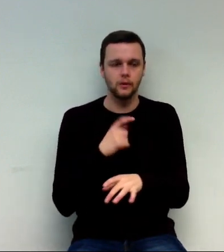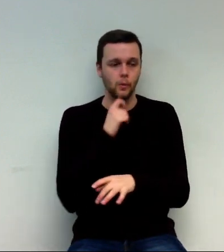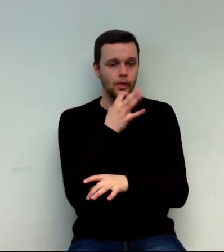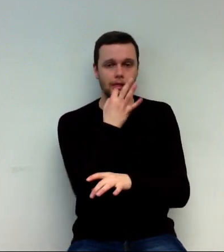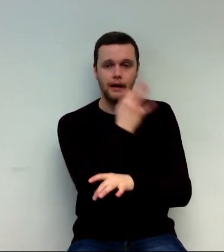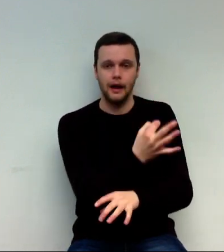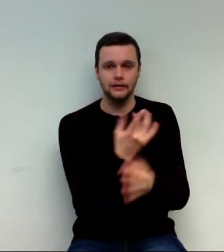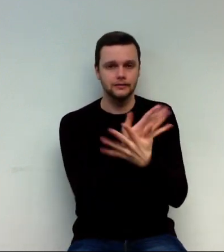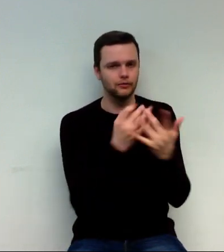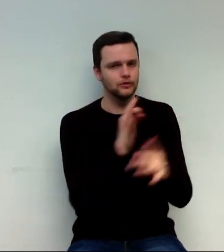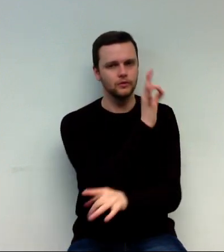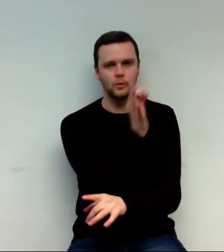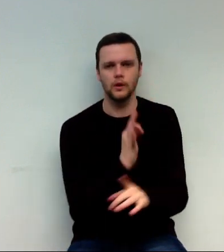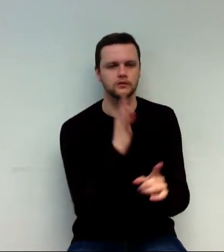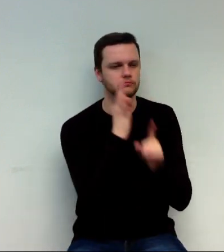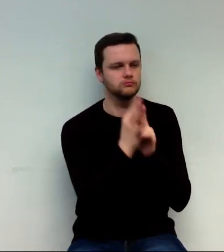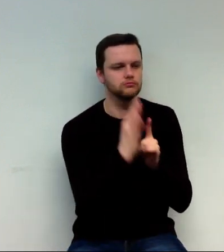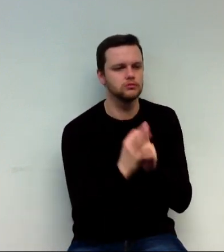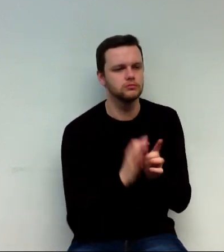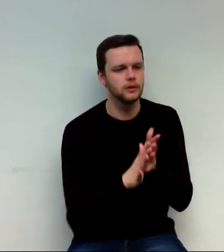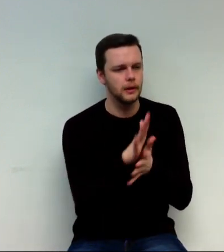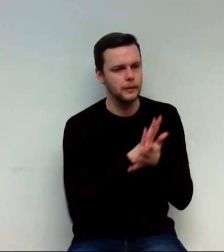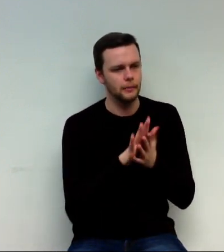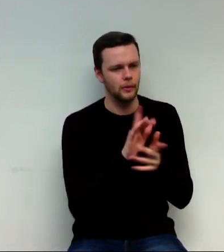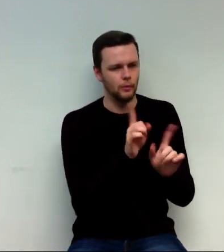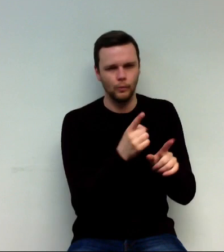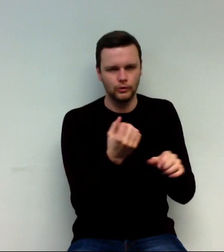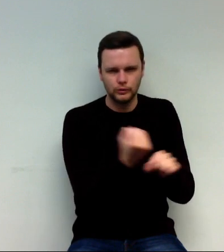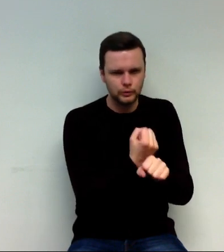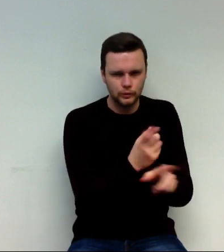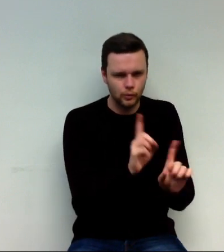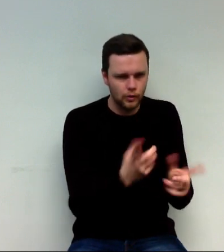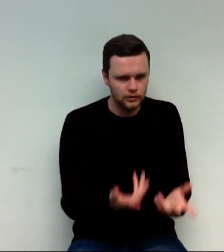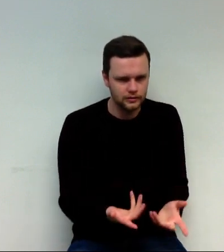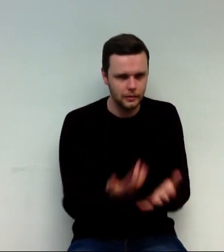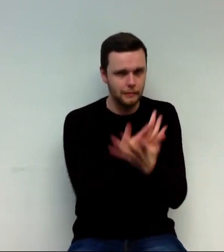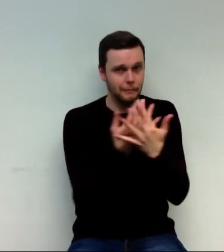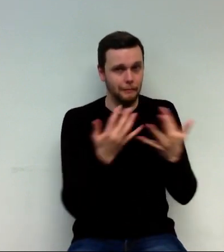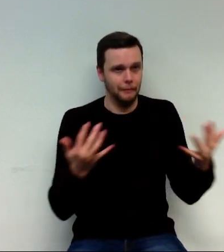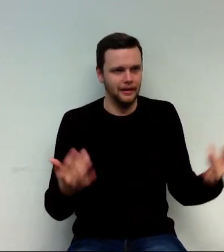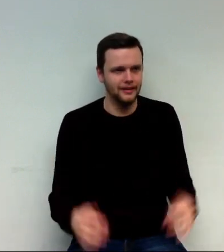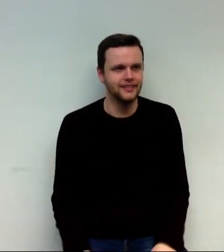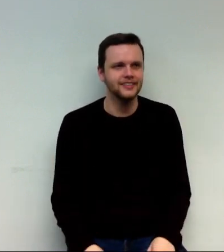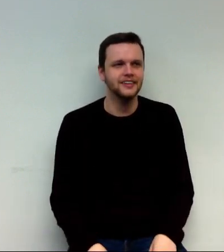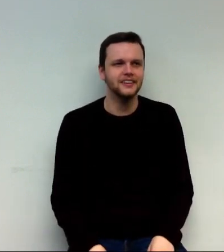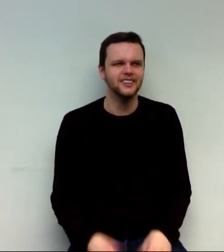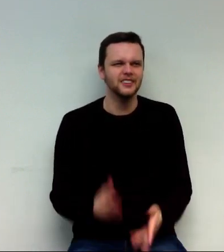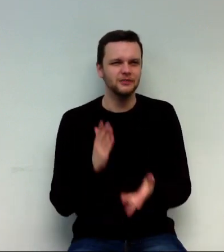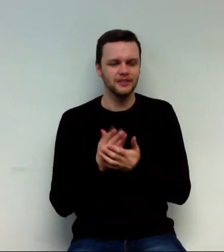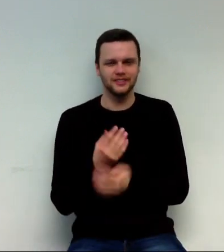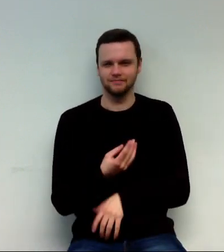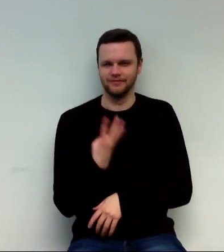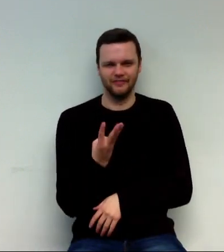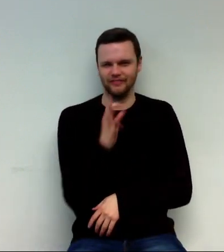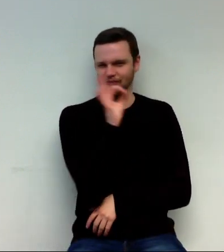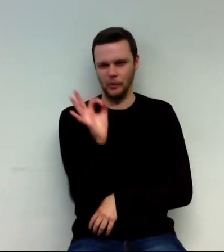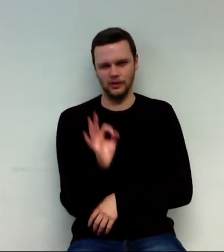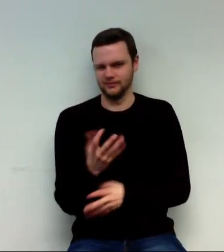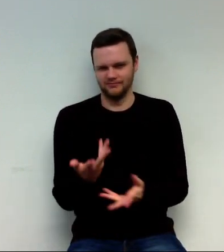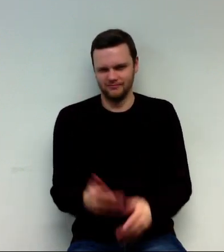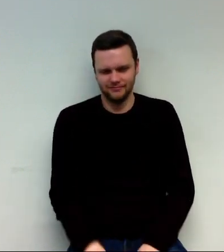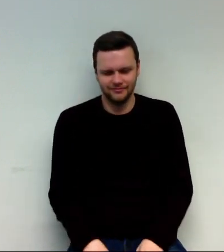many supplementary questions in Ed Fringeware about that. Many. Like your use of many. It's like a few, 4. A